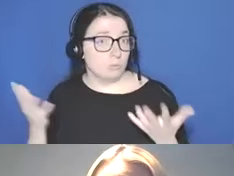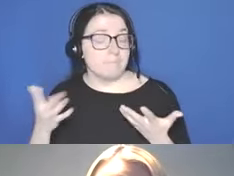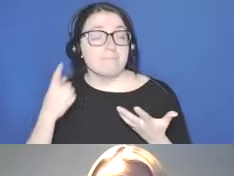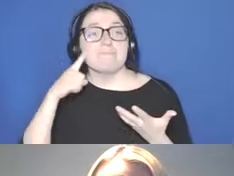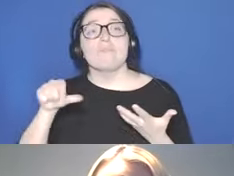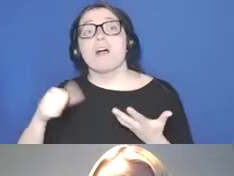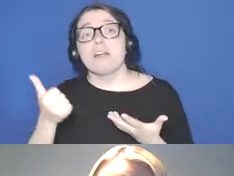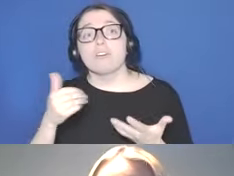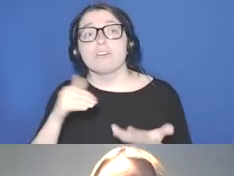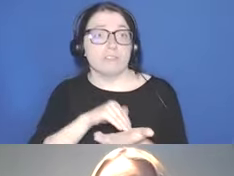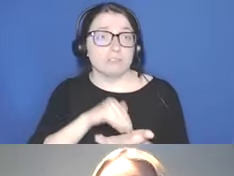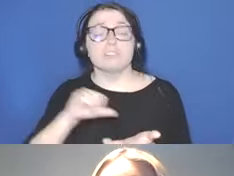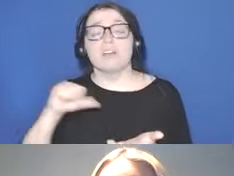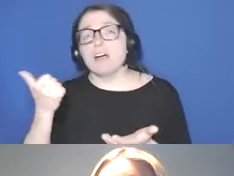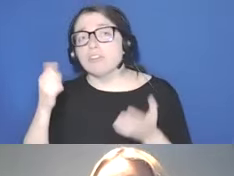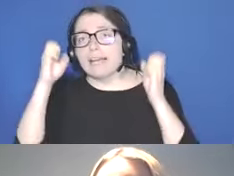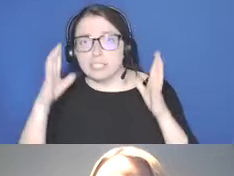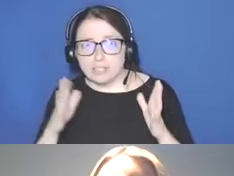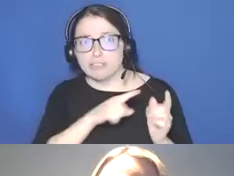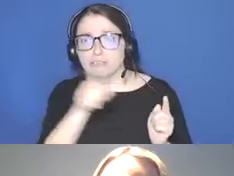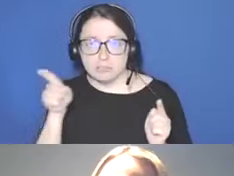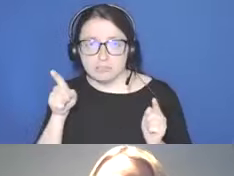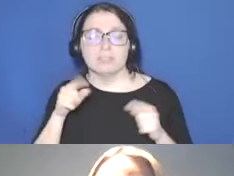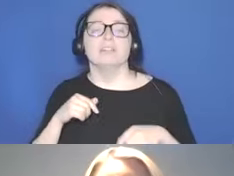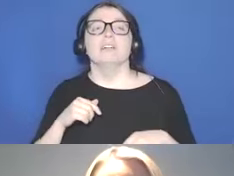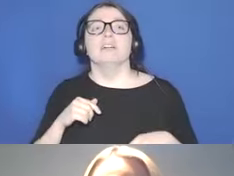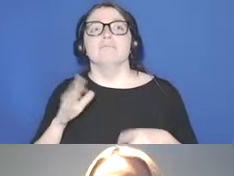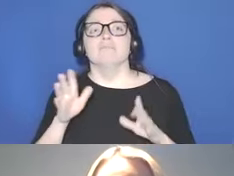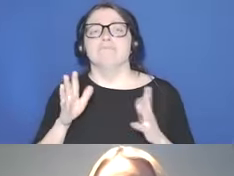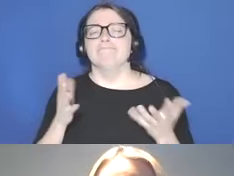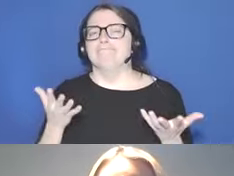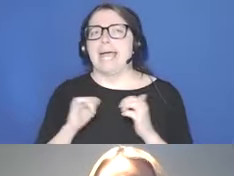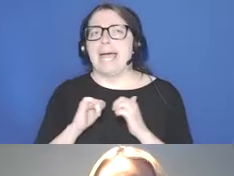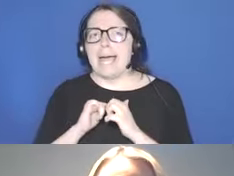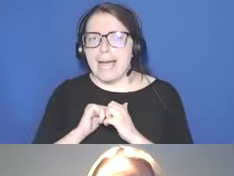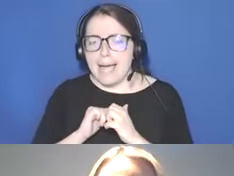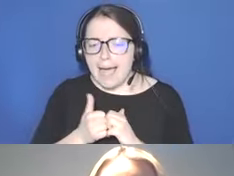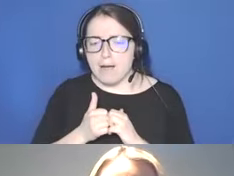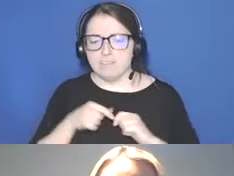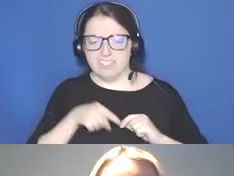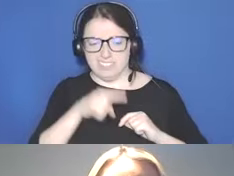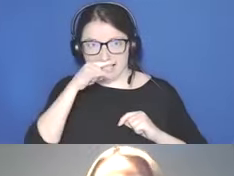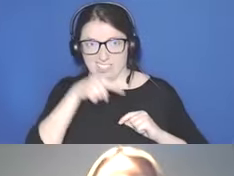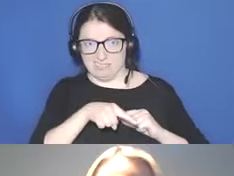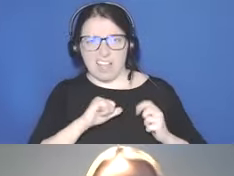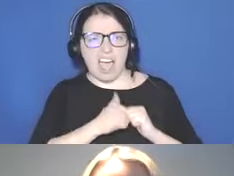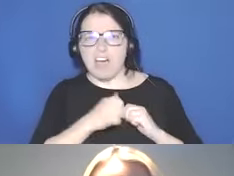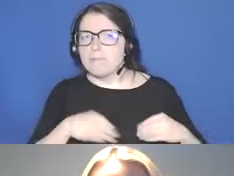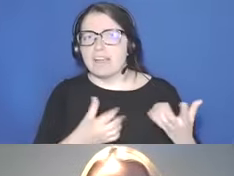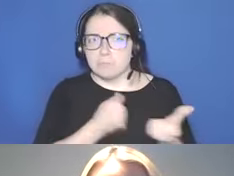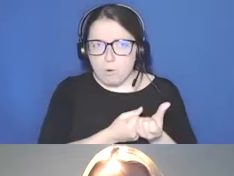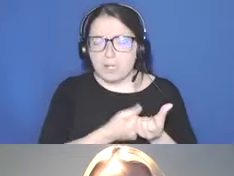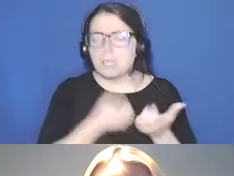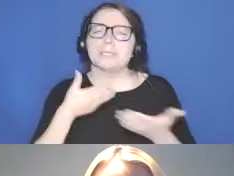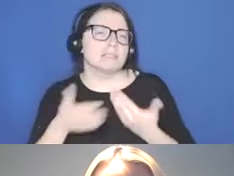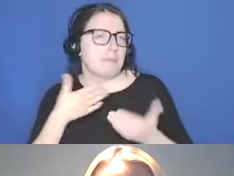and educators would be to figure out, is there a way that we can still get this child the support that they need, regardless of